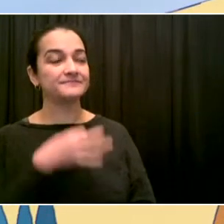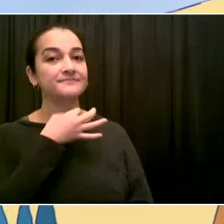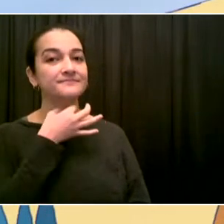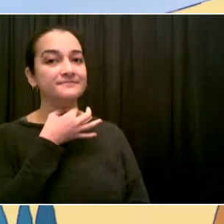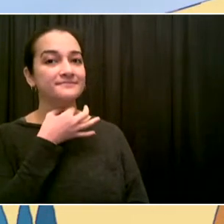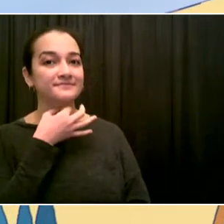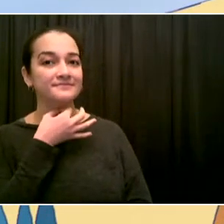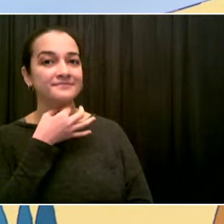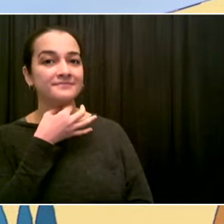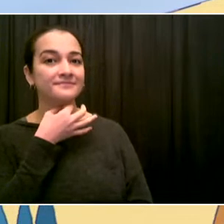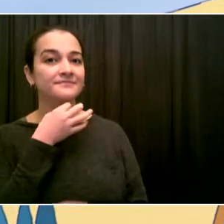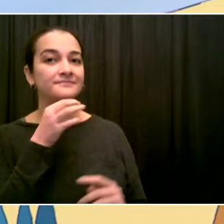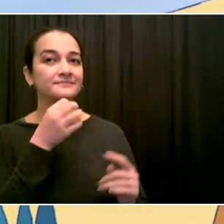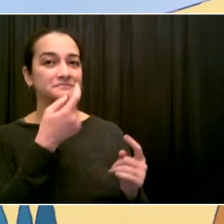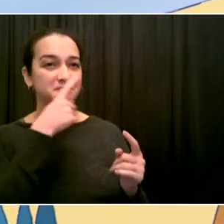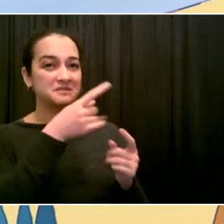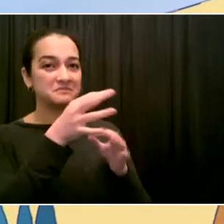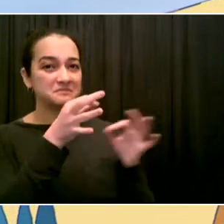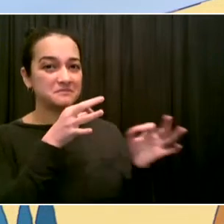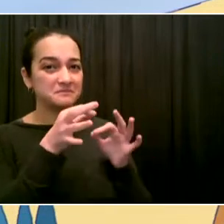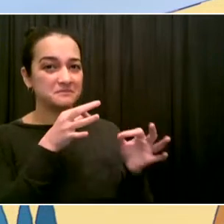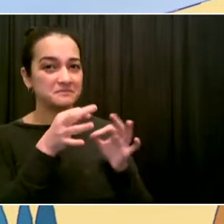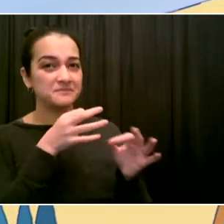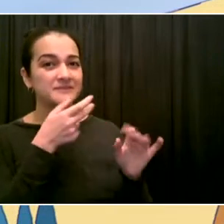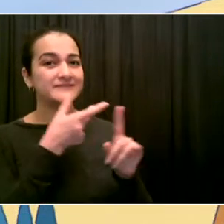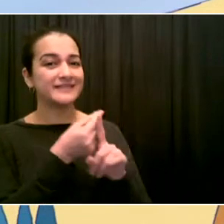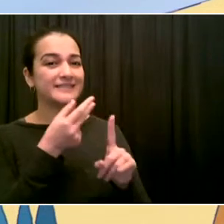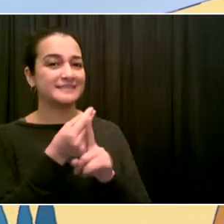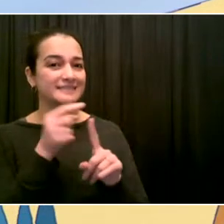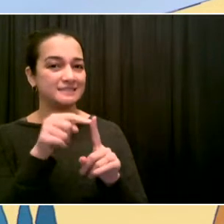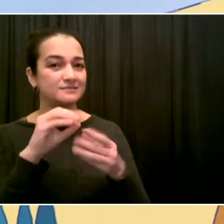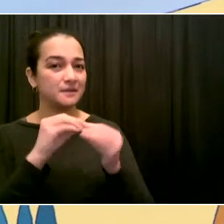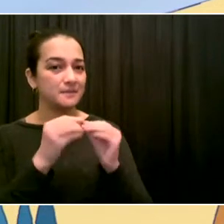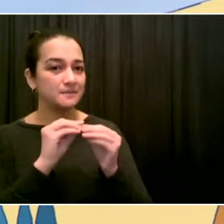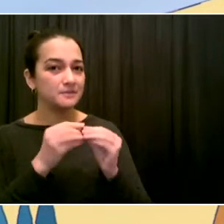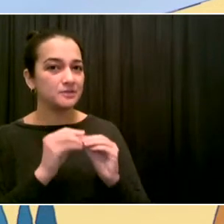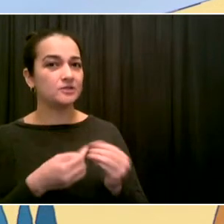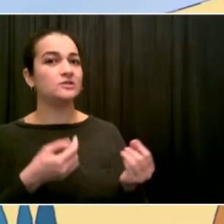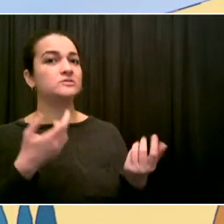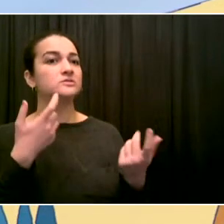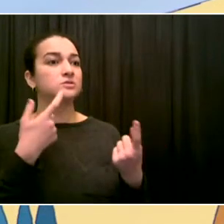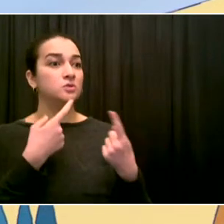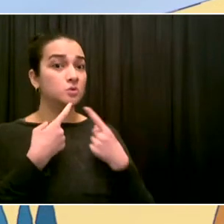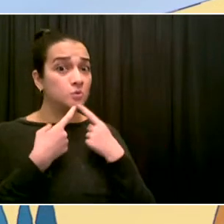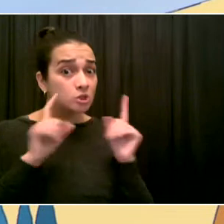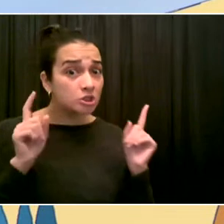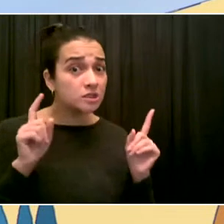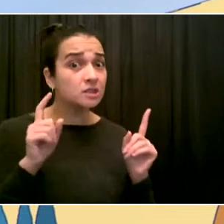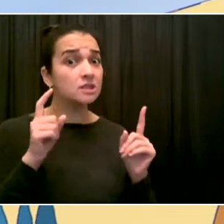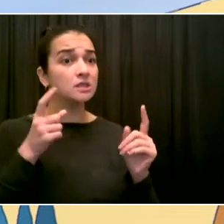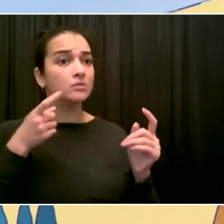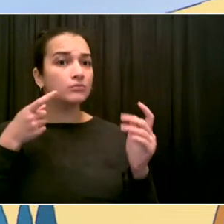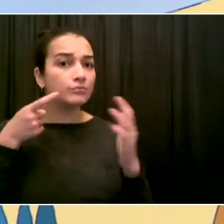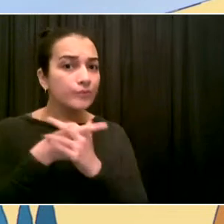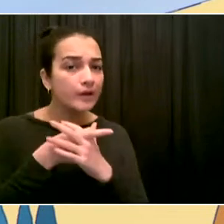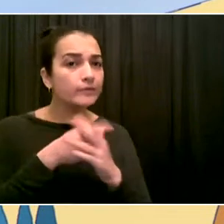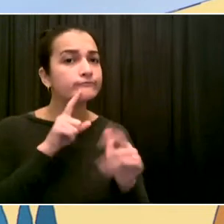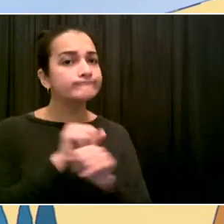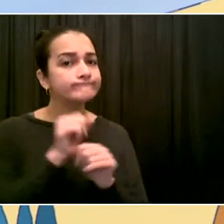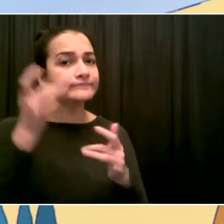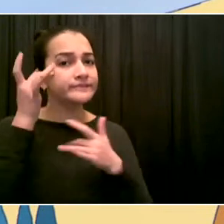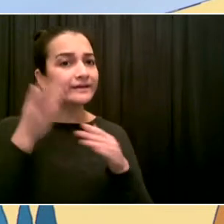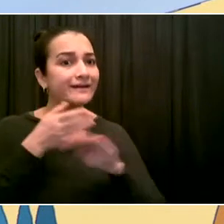are preventing breakthrough cases or how much they are boosting effectiveness? Like, for instance, I think we saw there was a study out of the UK